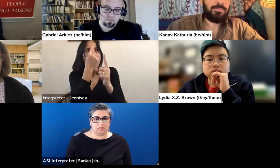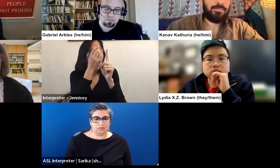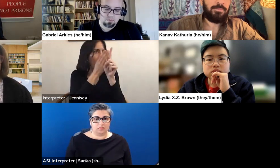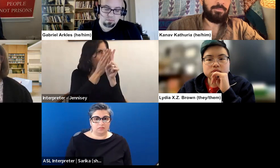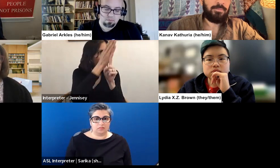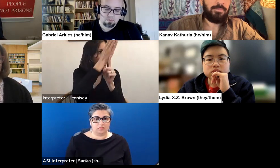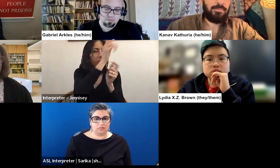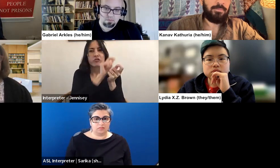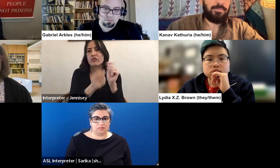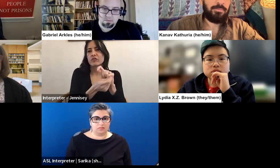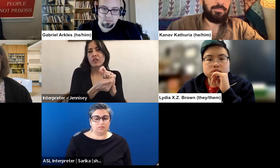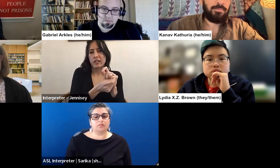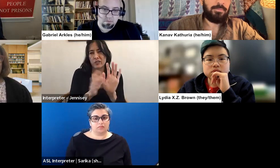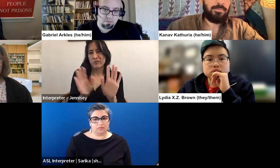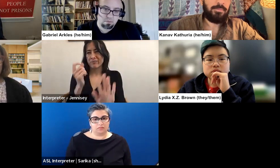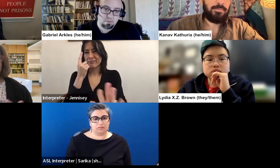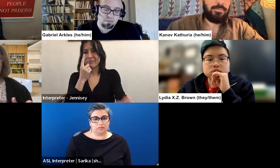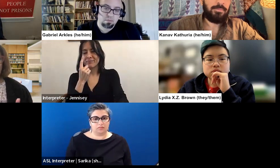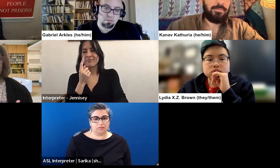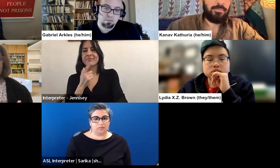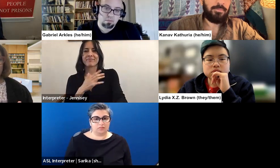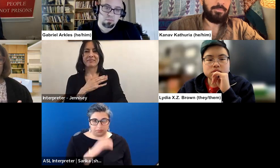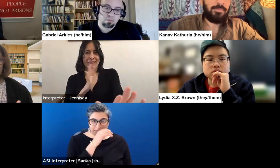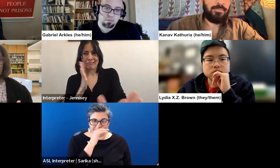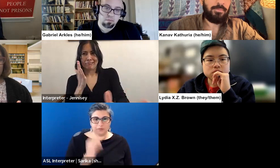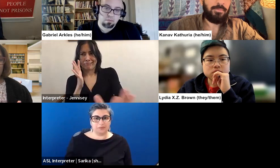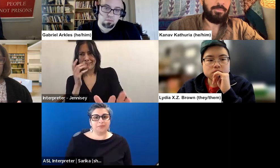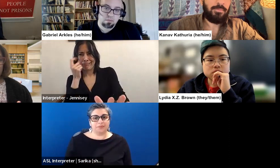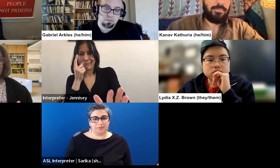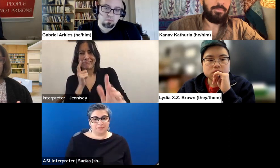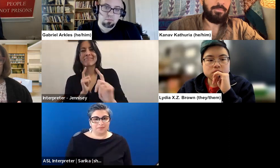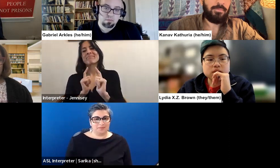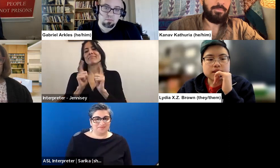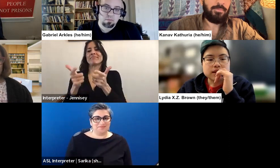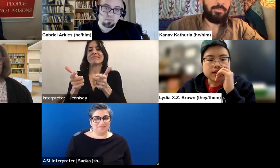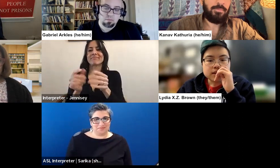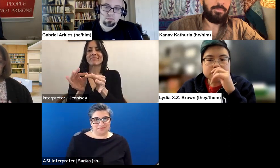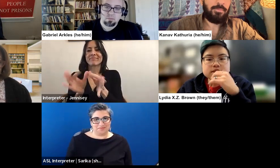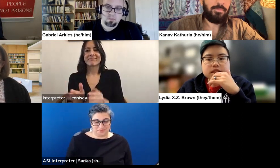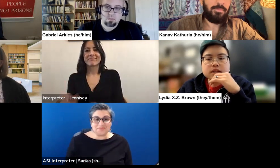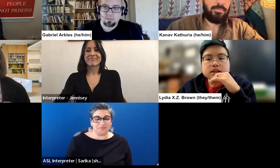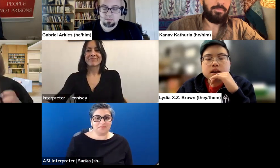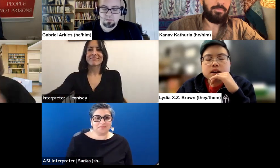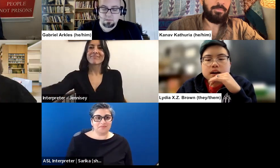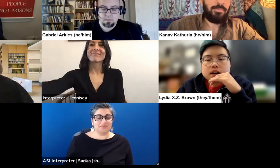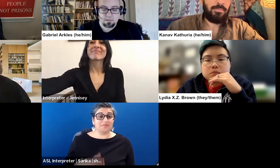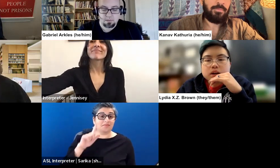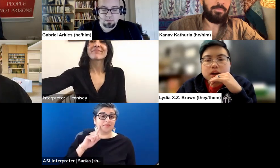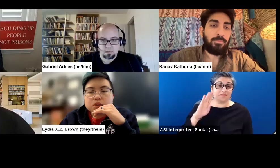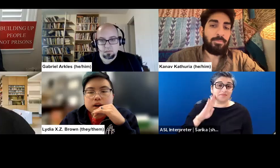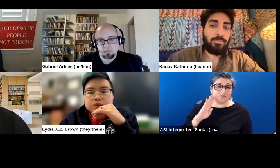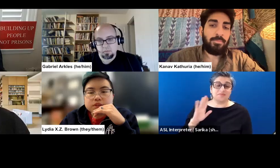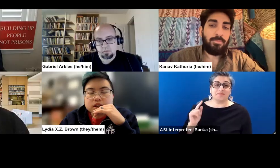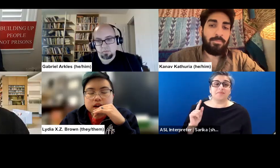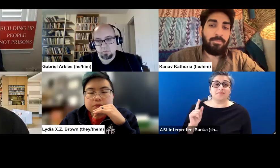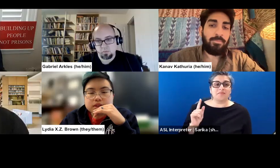it's not a one hit wonder sort of thing, if that makes sense. I hope that makes sense what I'm trying to say. This is Lydia. I